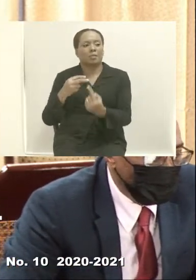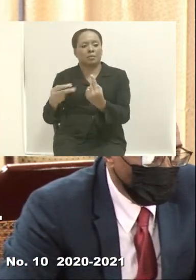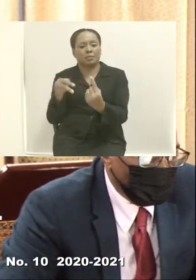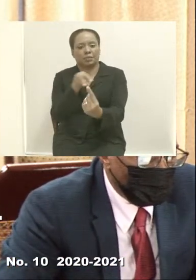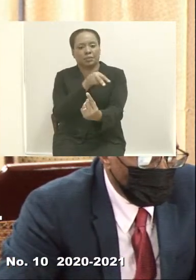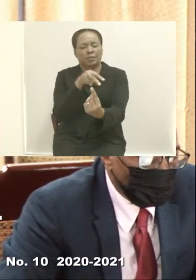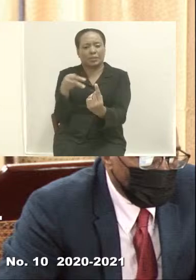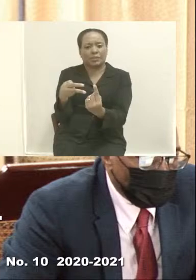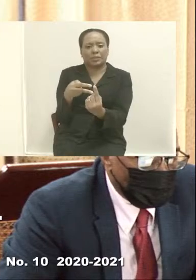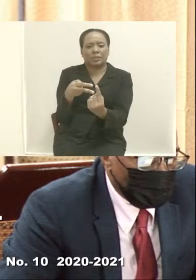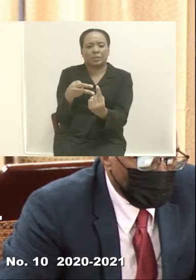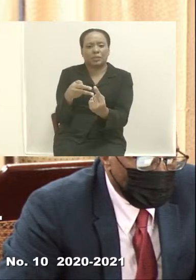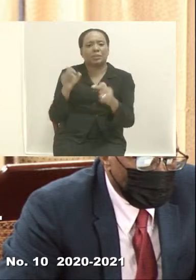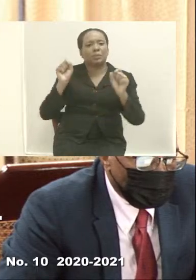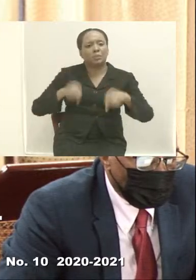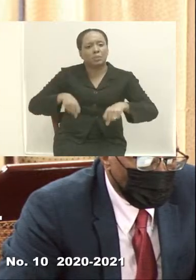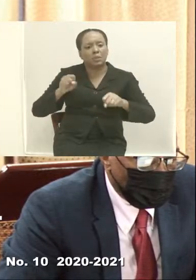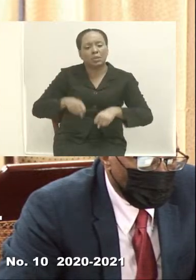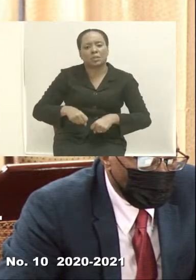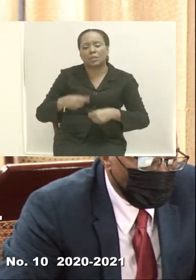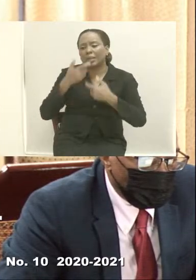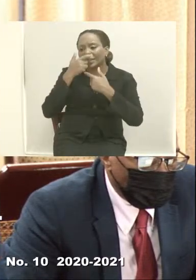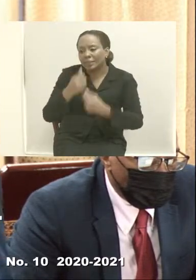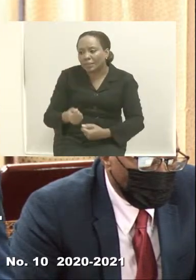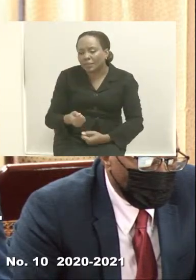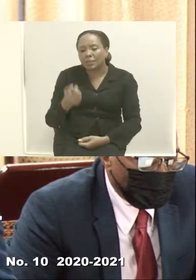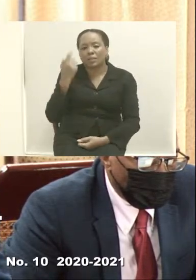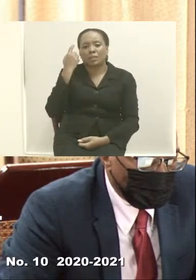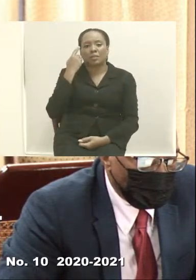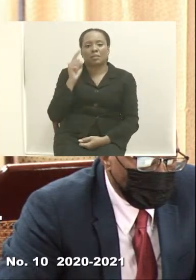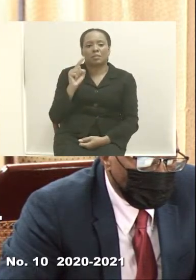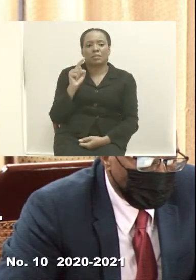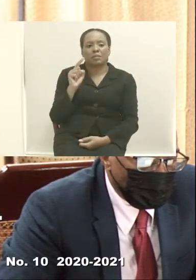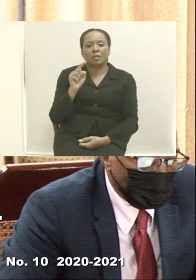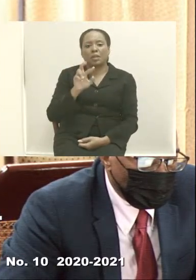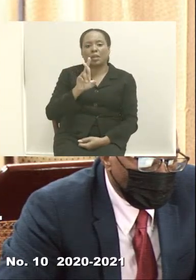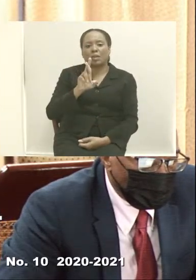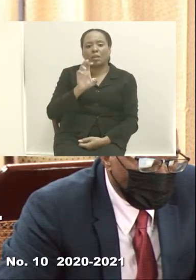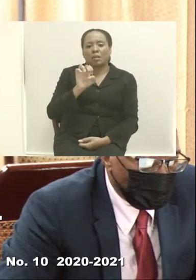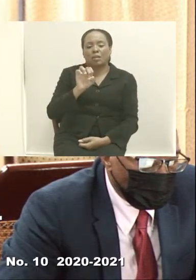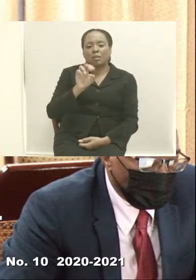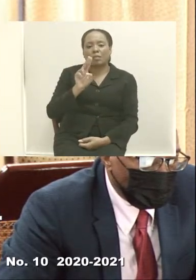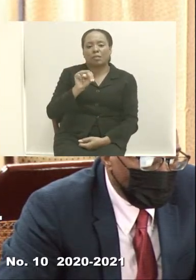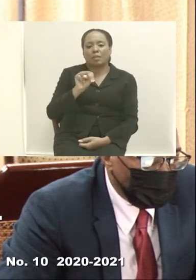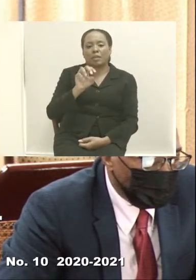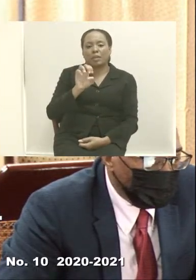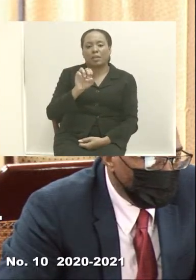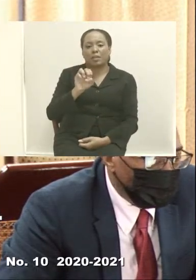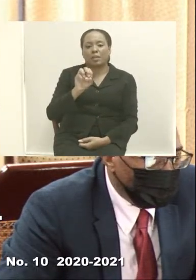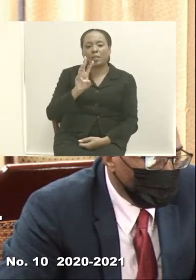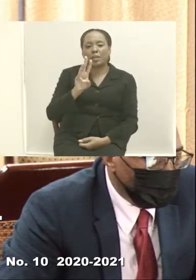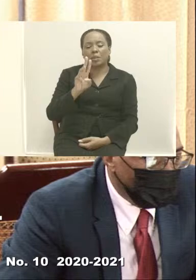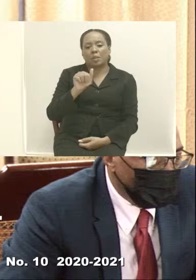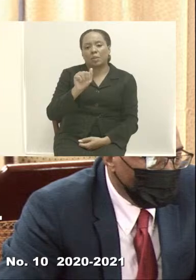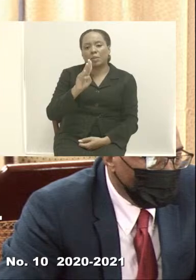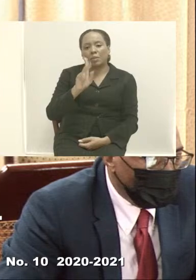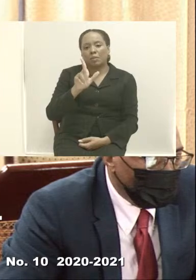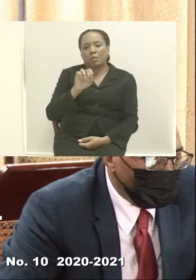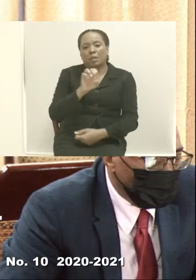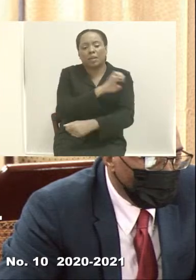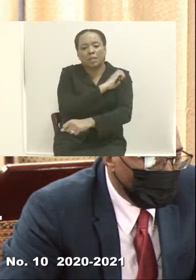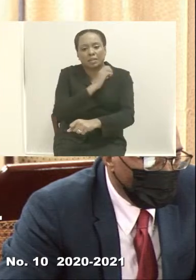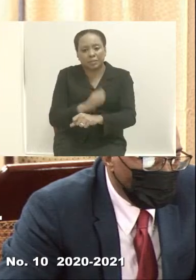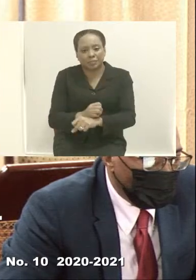interest for investment in the renewable energy sector in Barbados. Now, this is a relatively new sector for